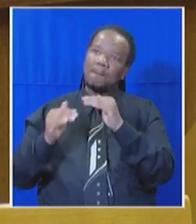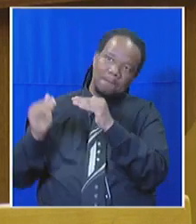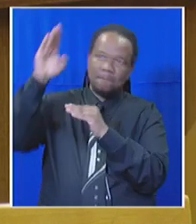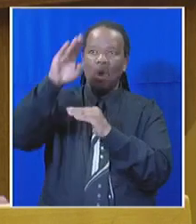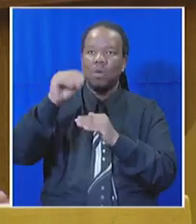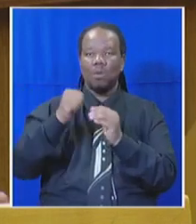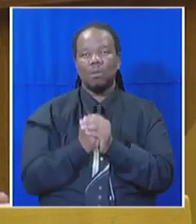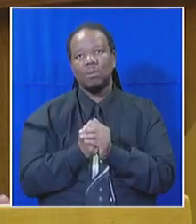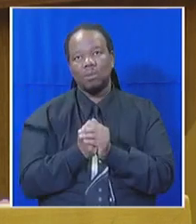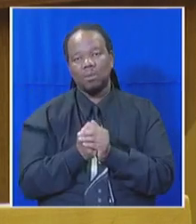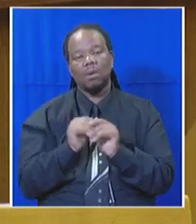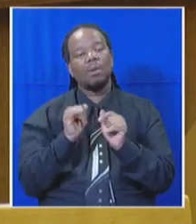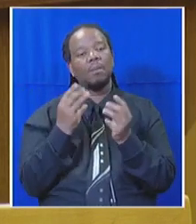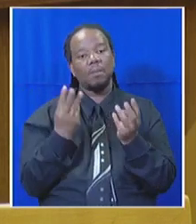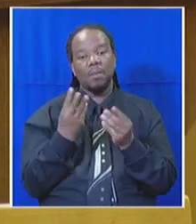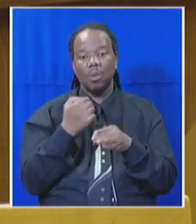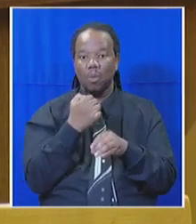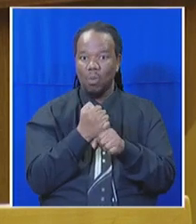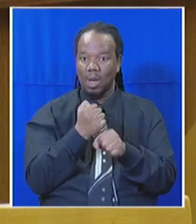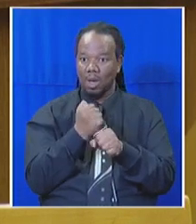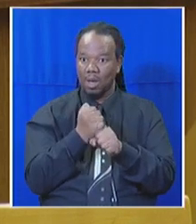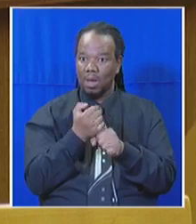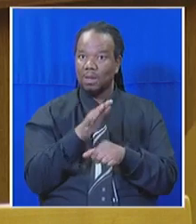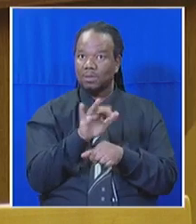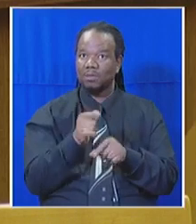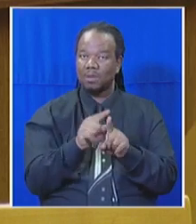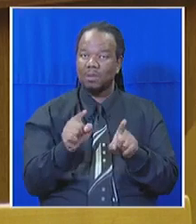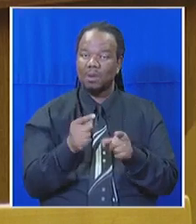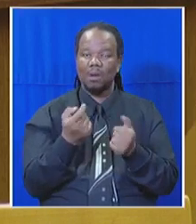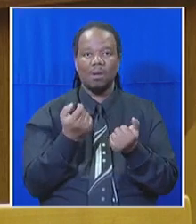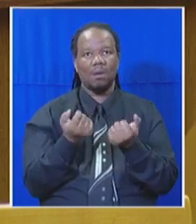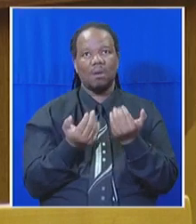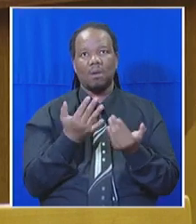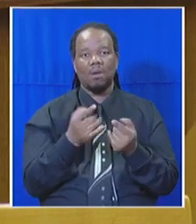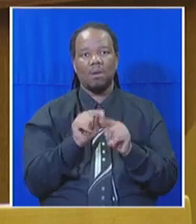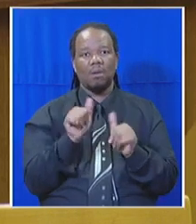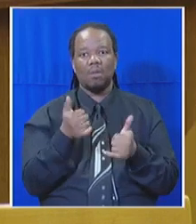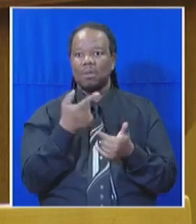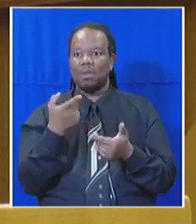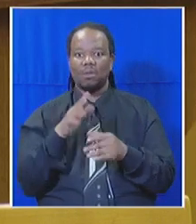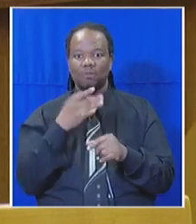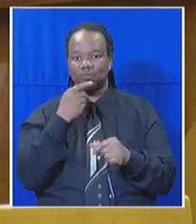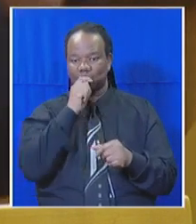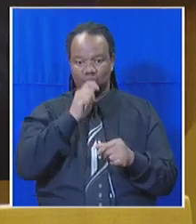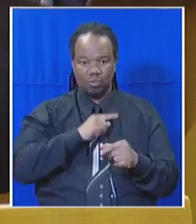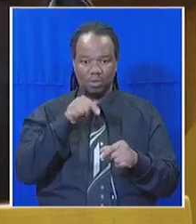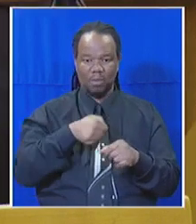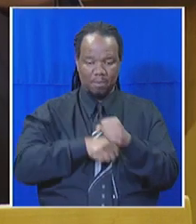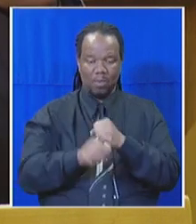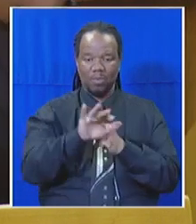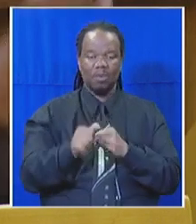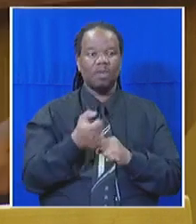are working in South Africa, most of them are actually non-South Africans. 4 out of